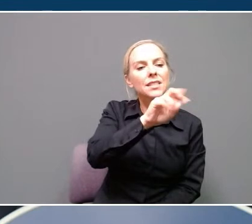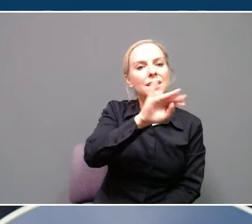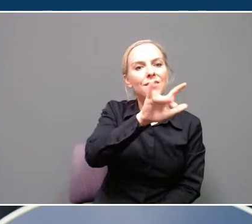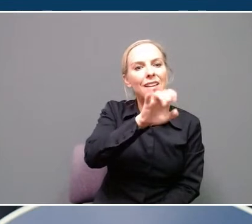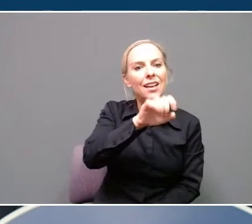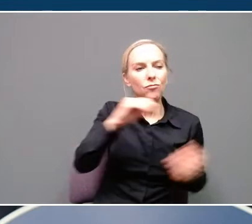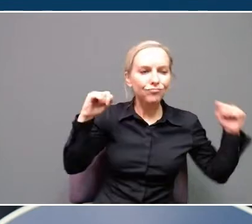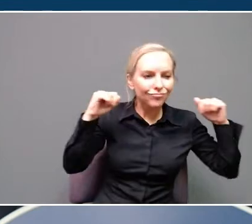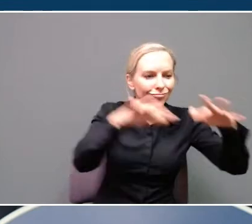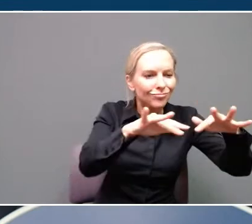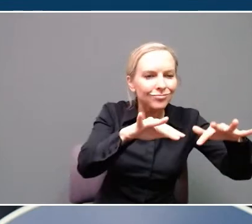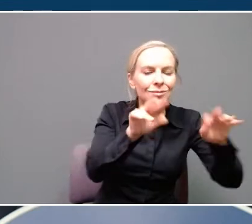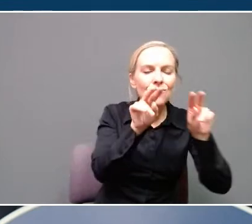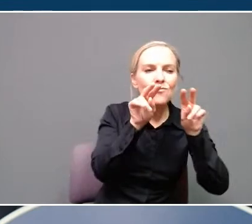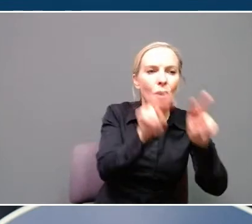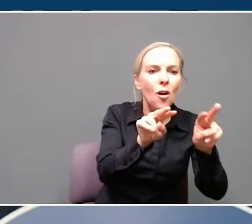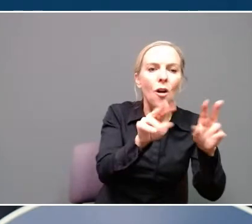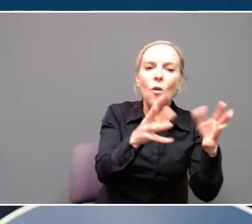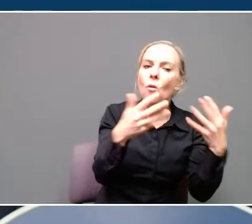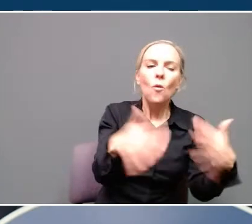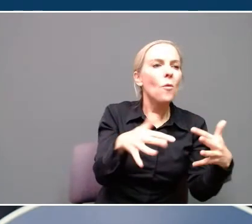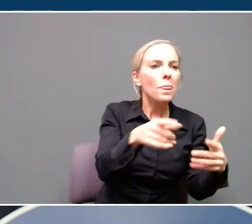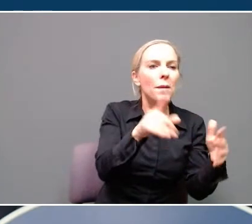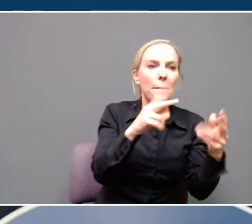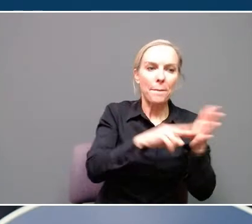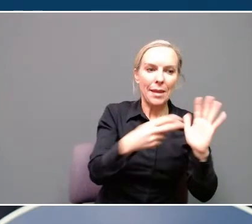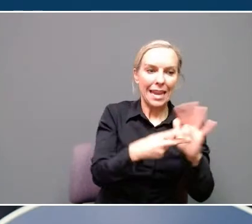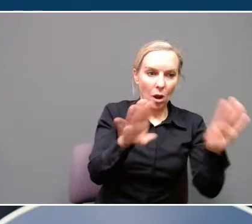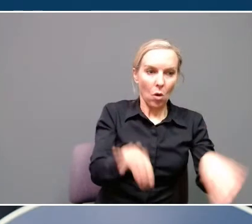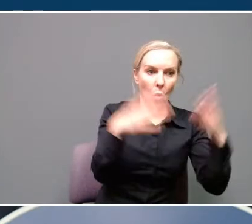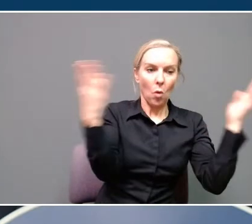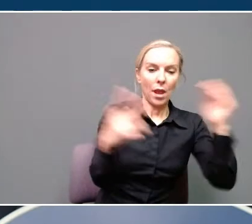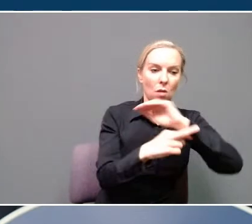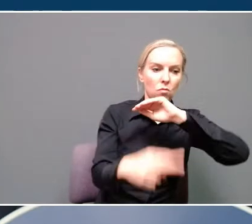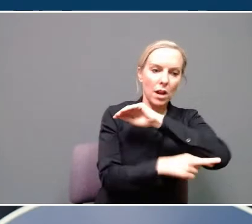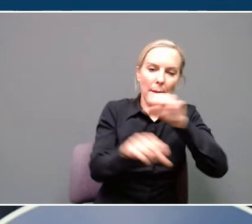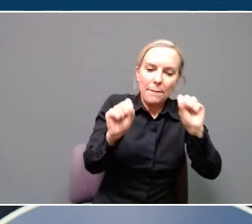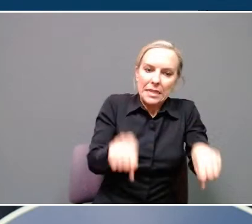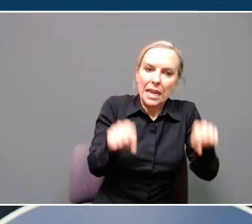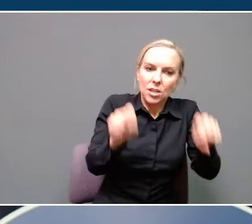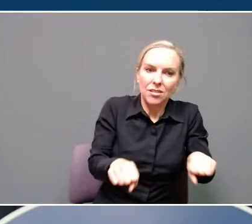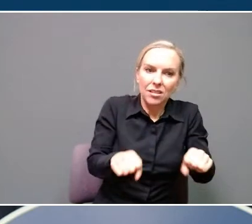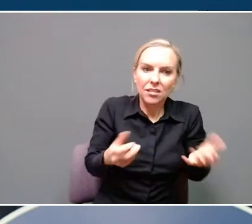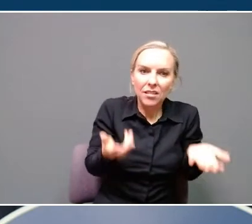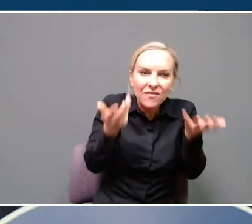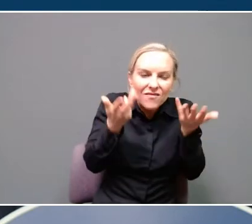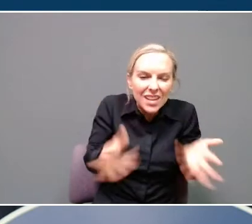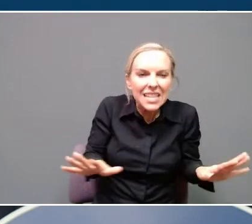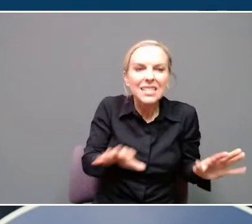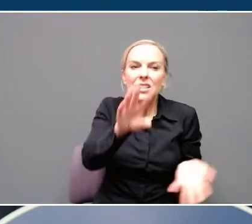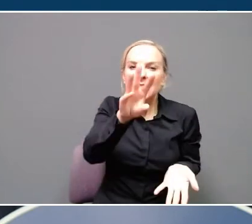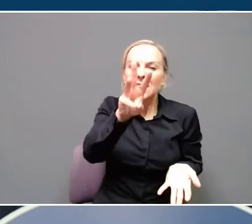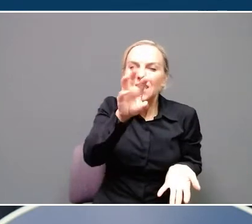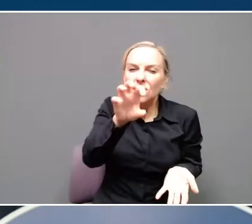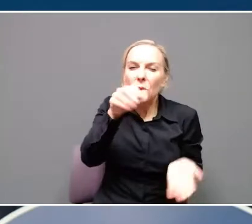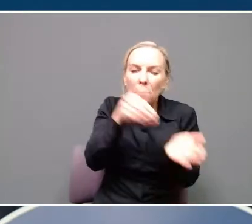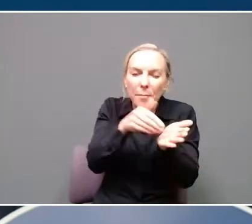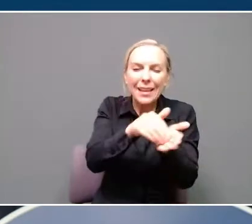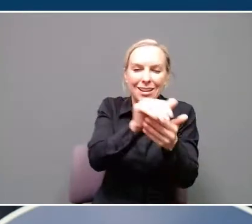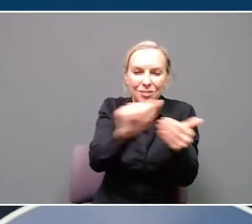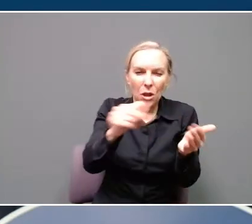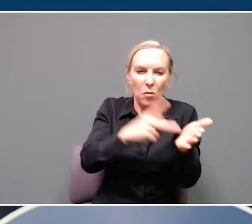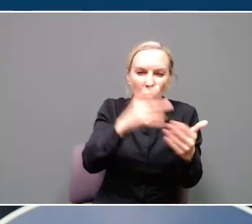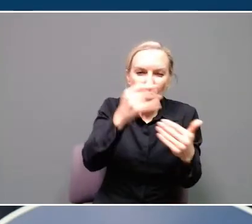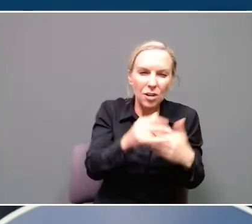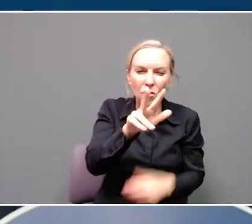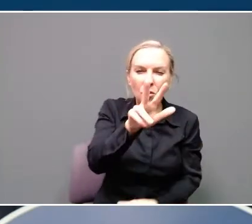to unlocking so much potential. I mean, look, Pratt Paper is already down there, a $600 million project, 320